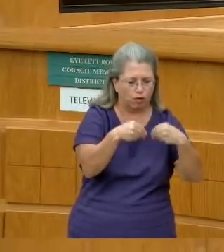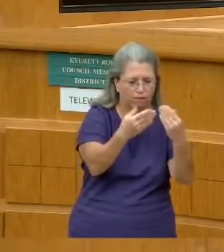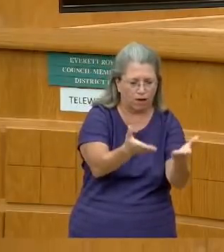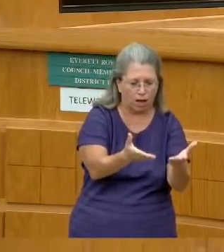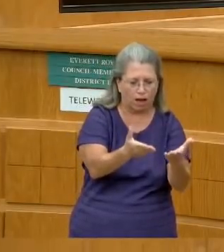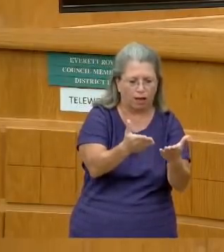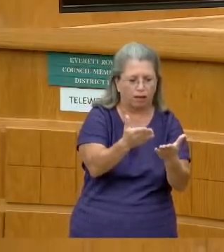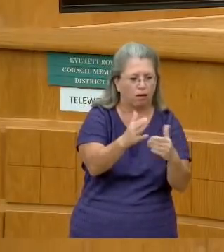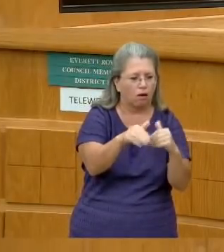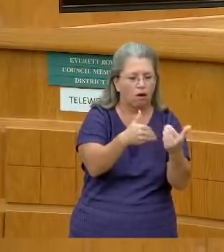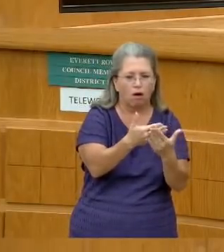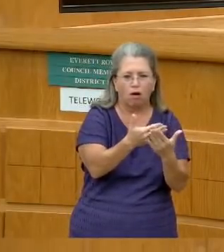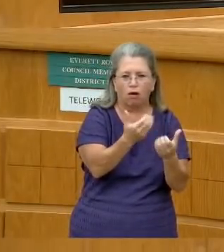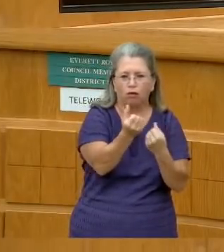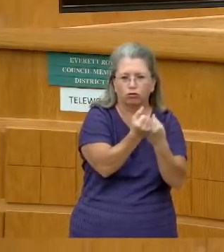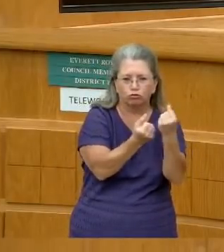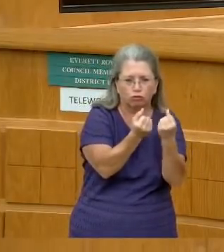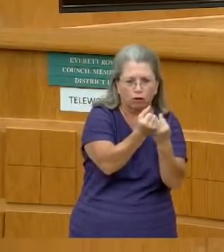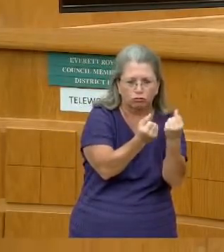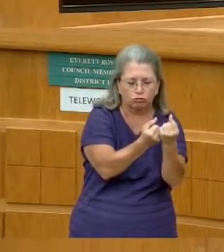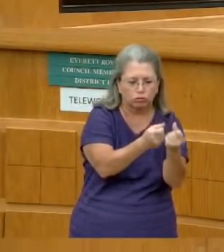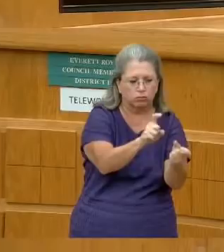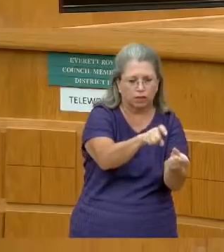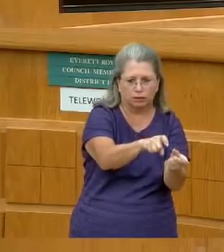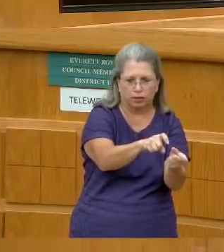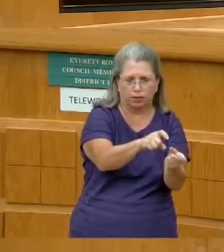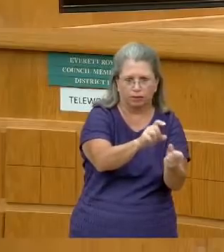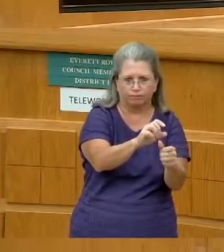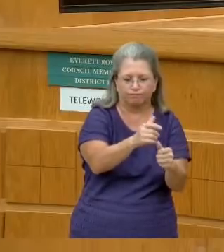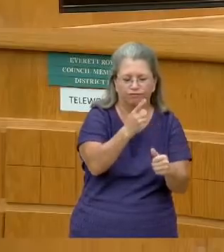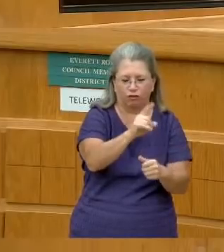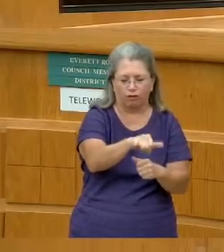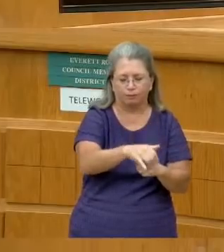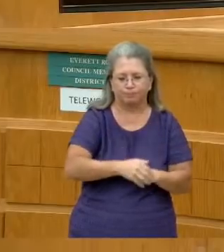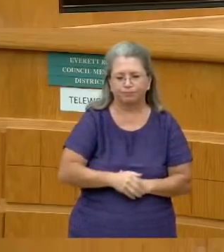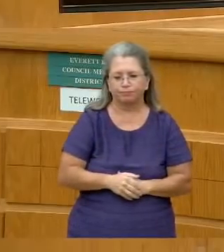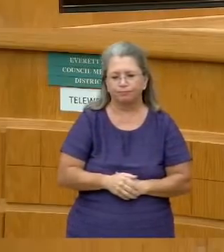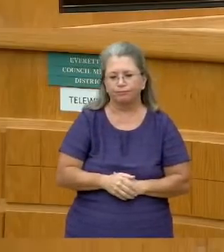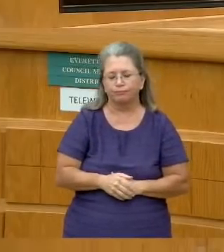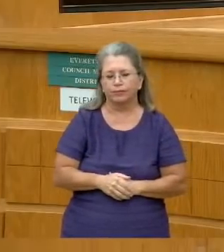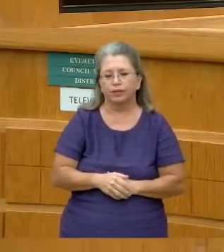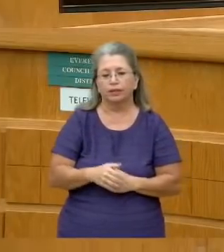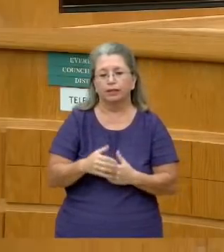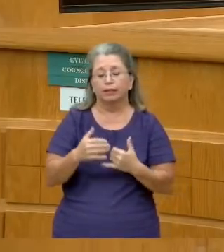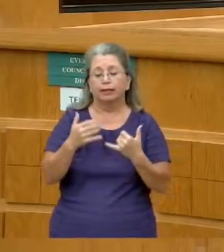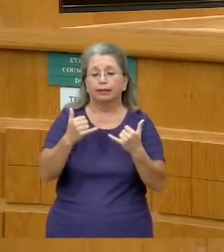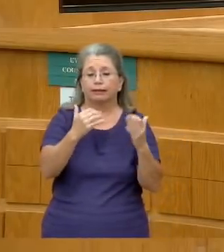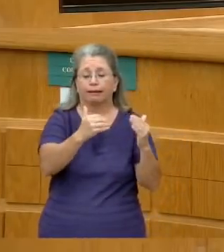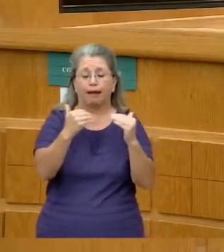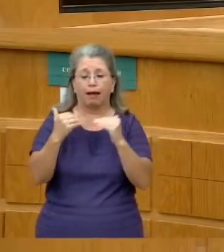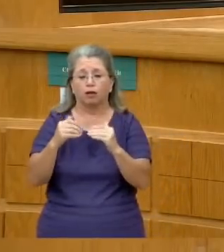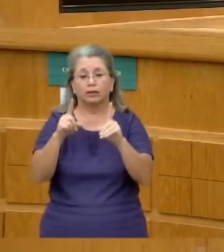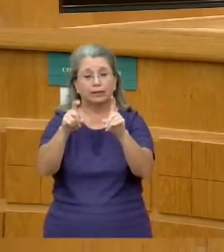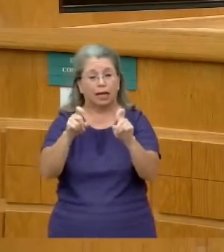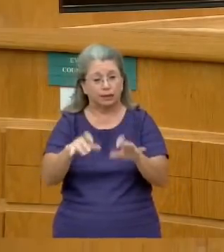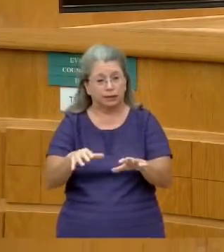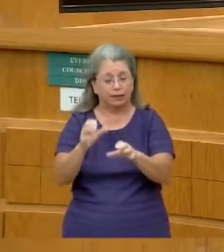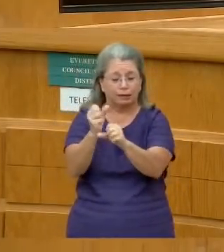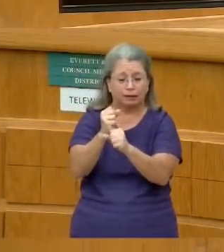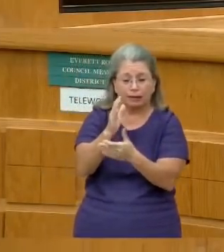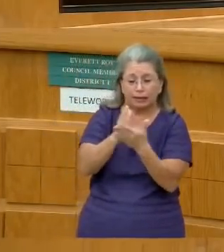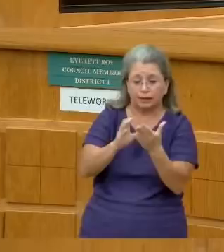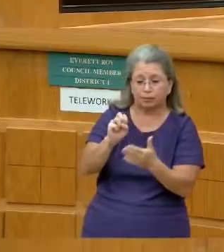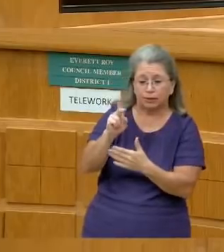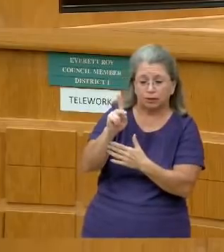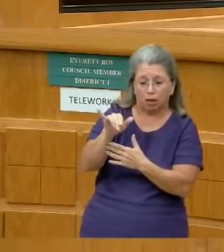that's necessary. In addition, regarding testing and getting some supplies, I know that there were